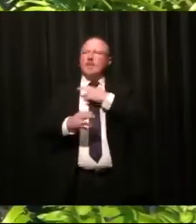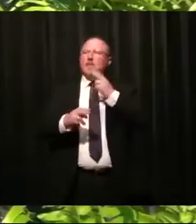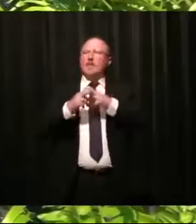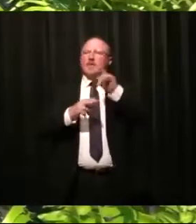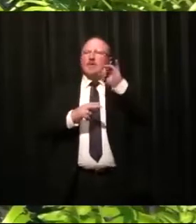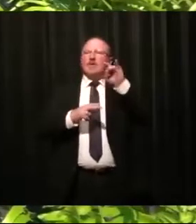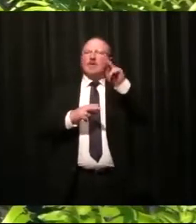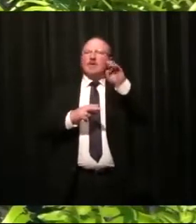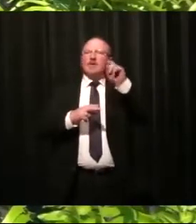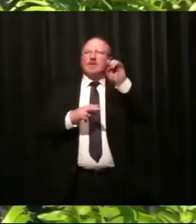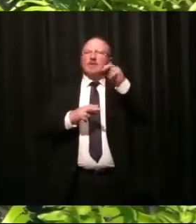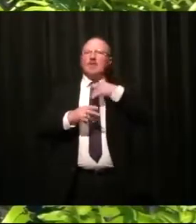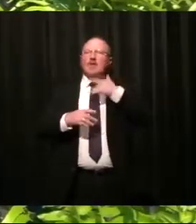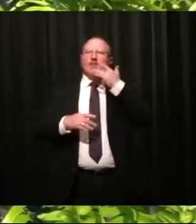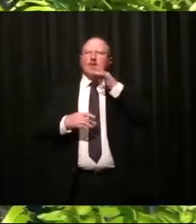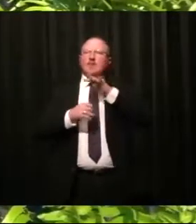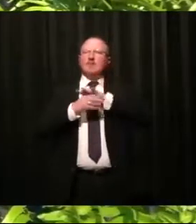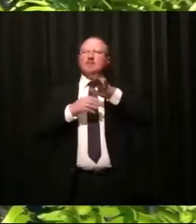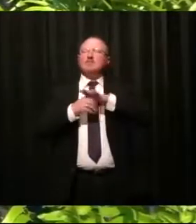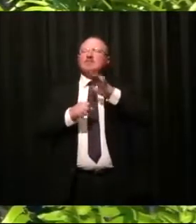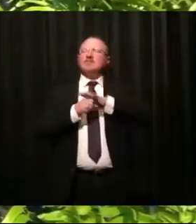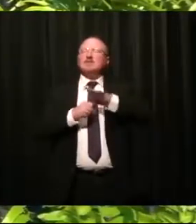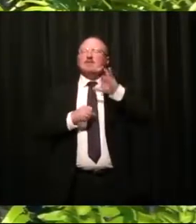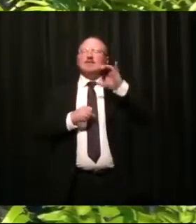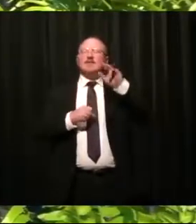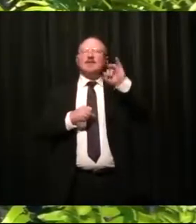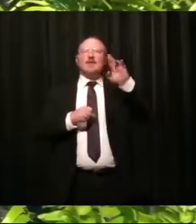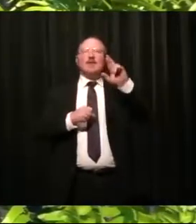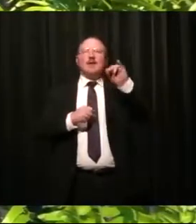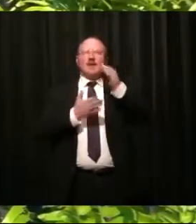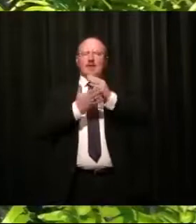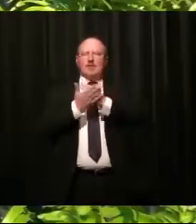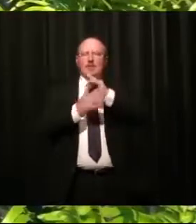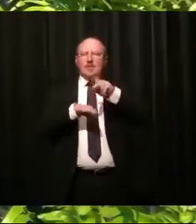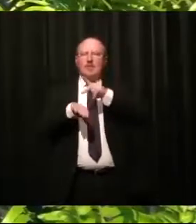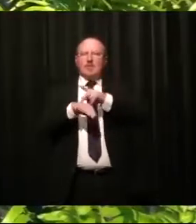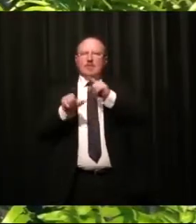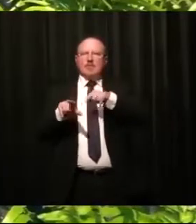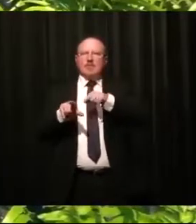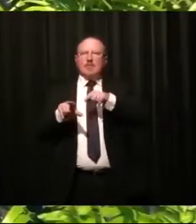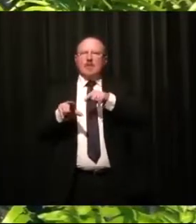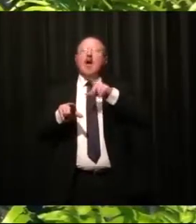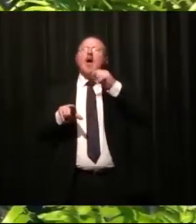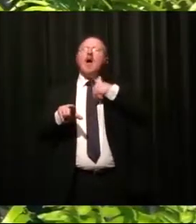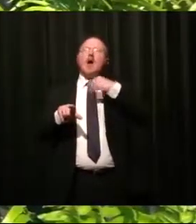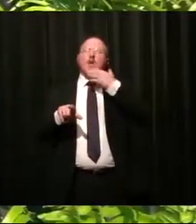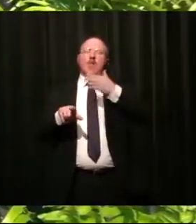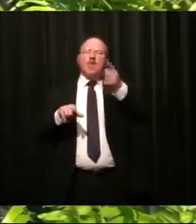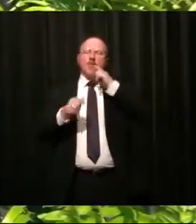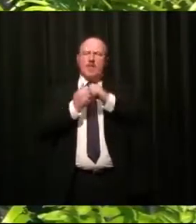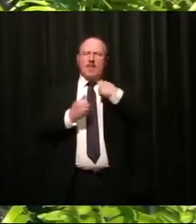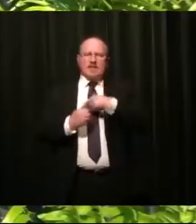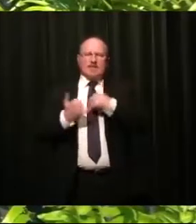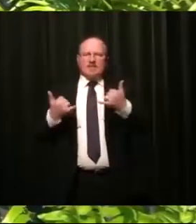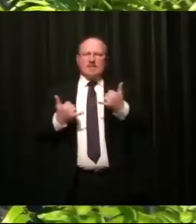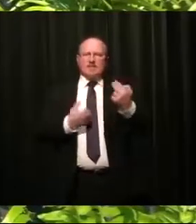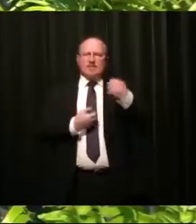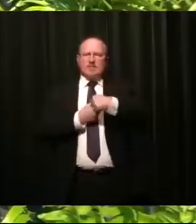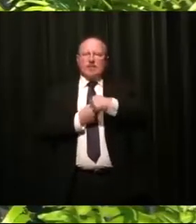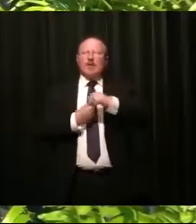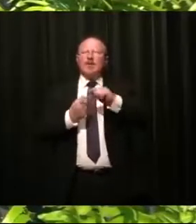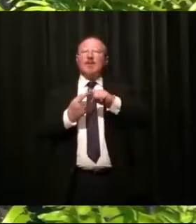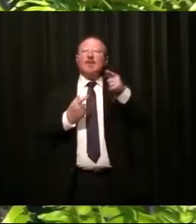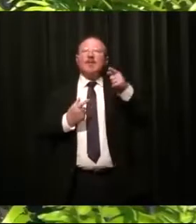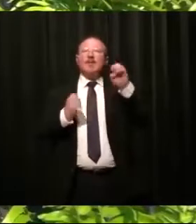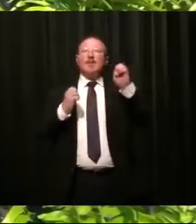My name is Derek Eaton, and I'm lucky enough to serve as the Achieve Virtual Education Academy principal. And I want to thank you for being with us today as we put